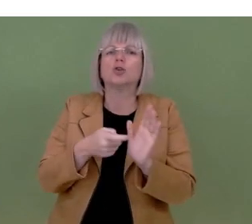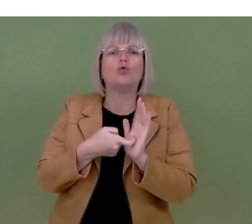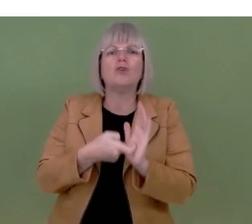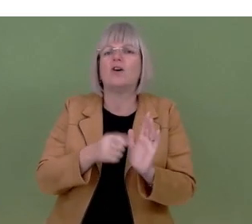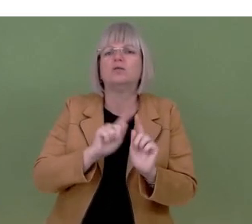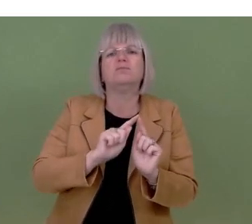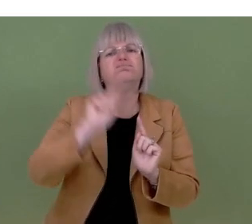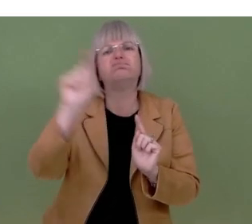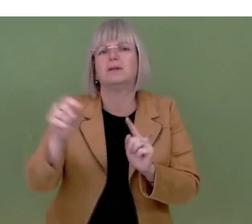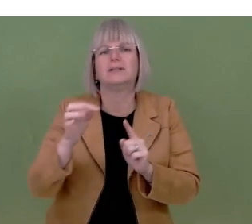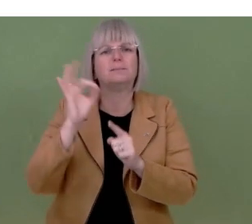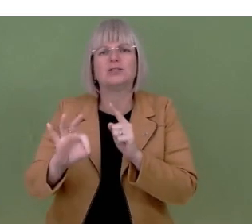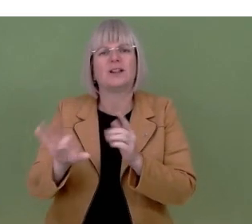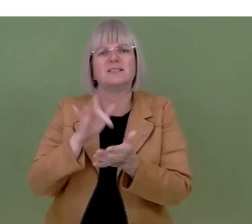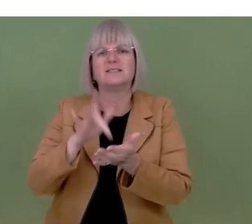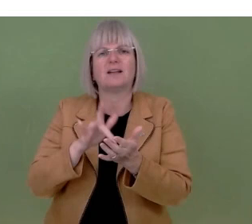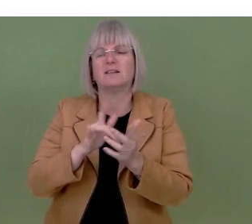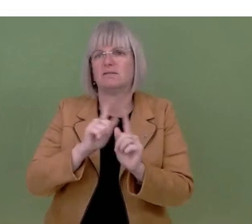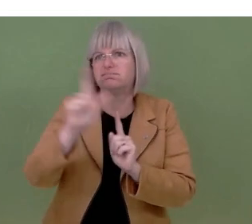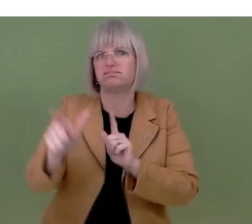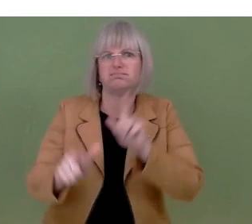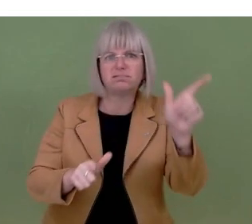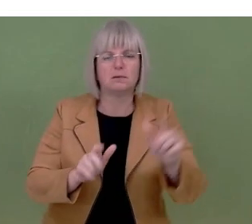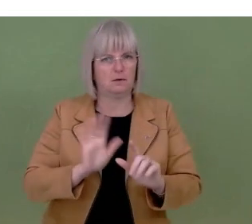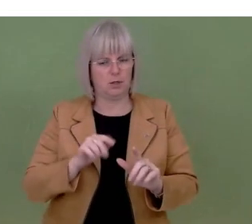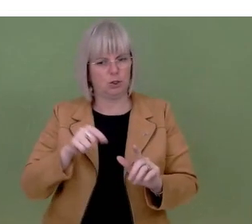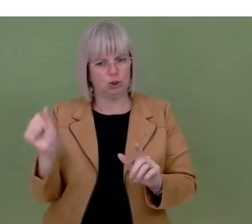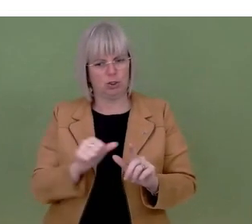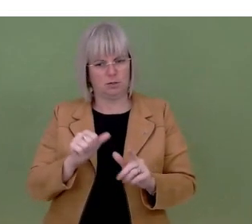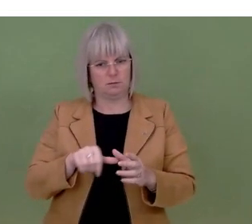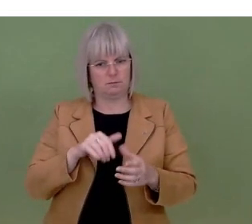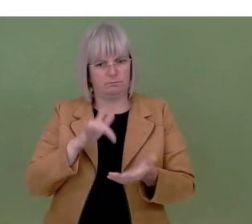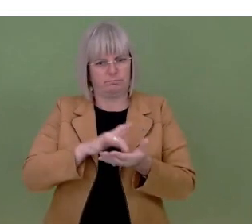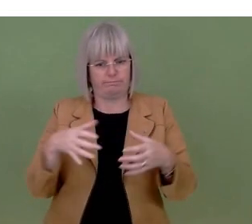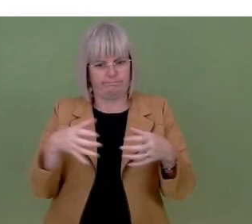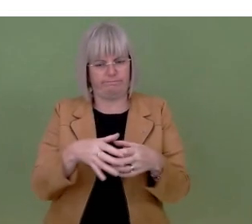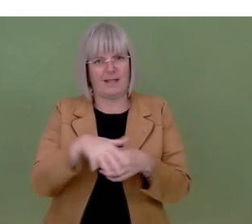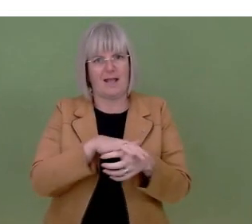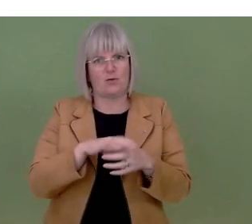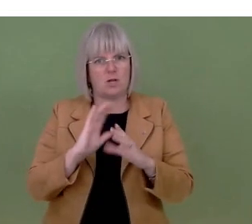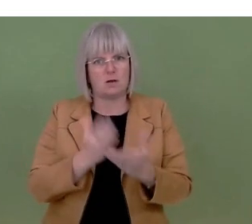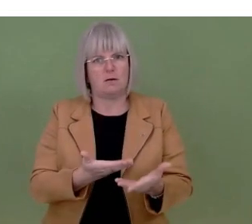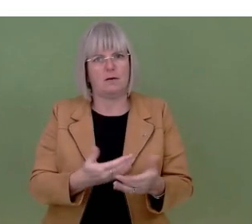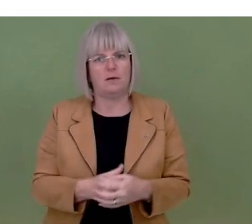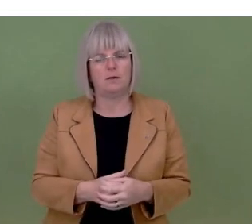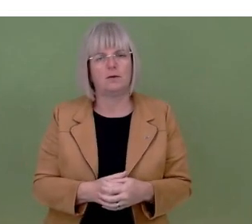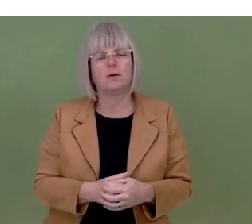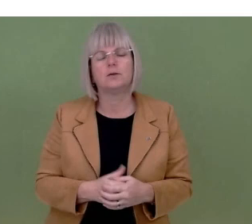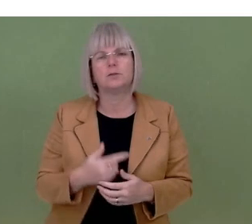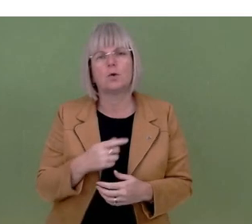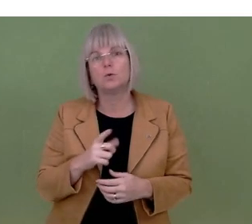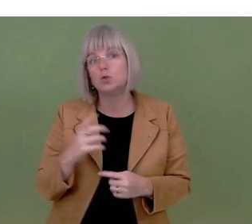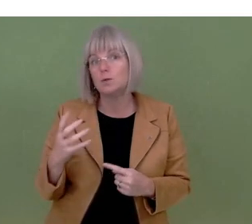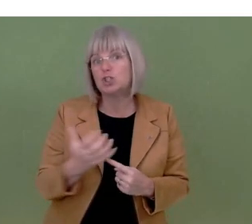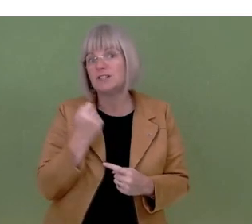in other regions and out of their area. So in order to do this, we recognised this required